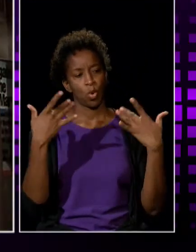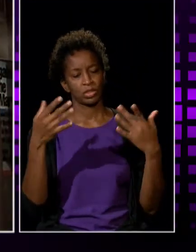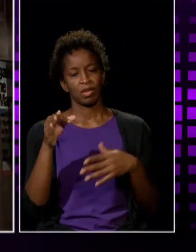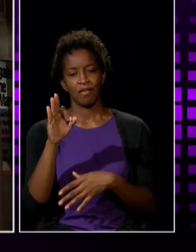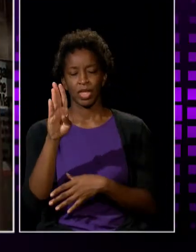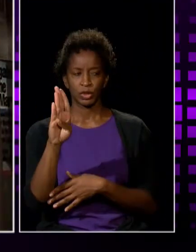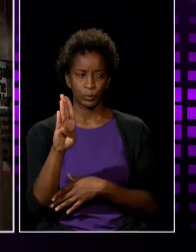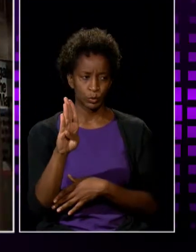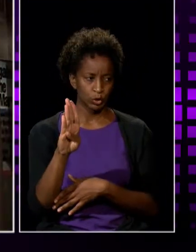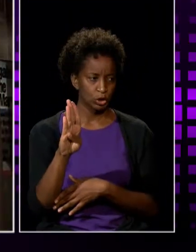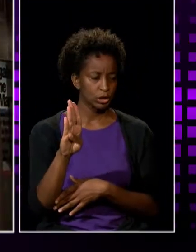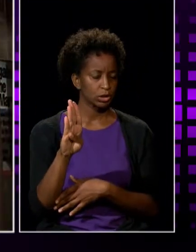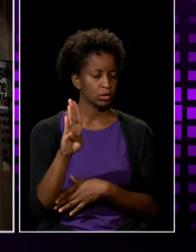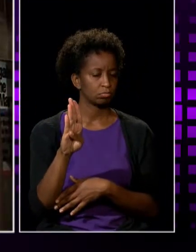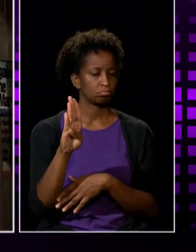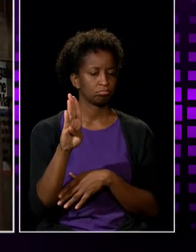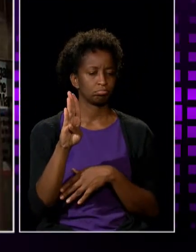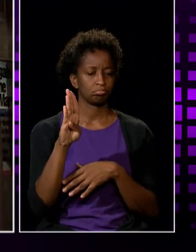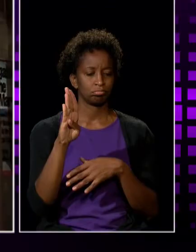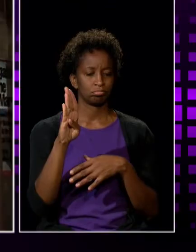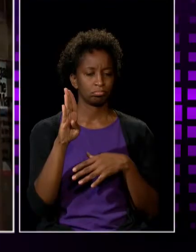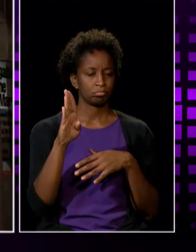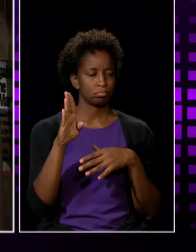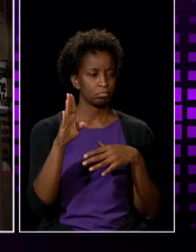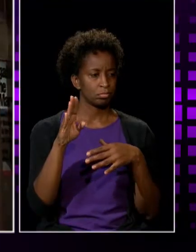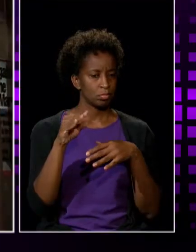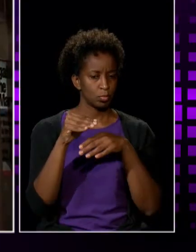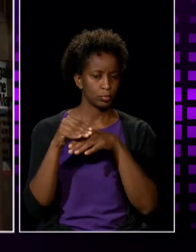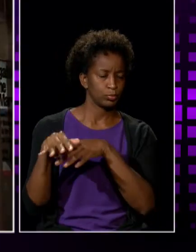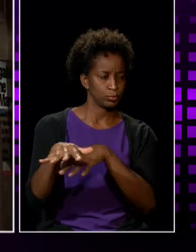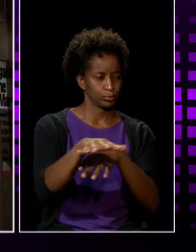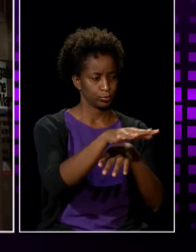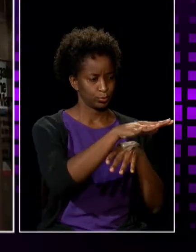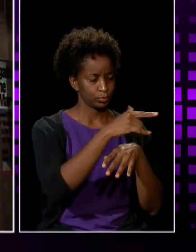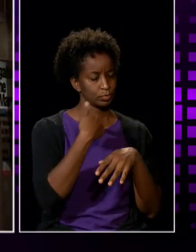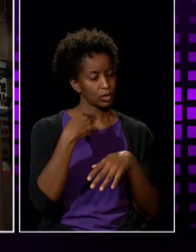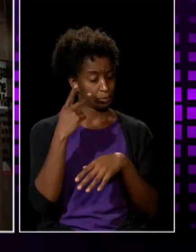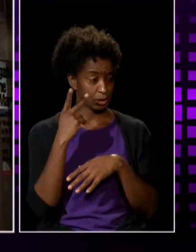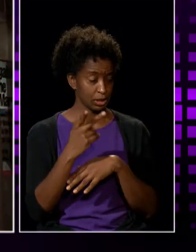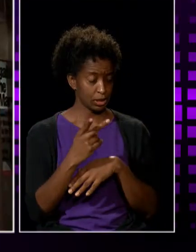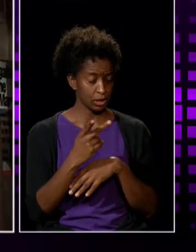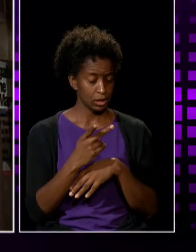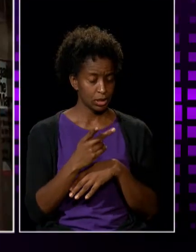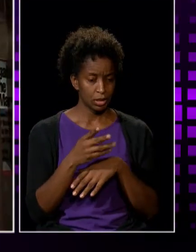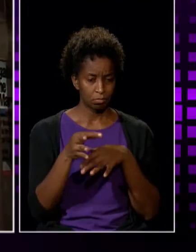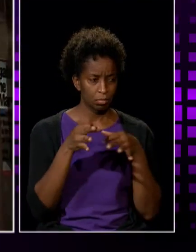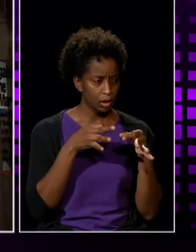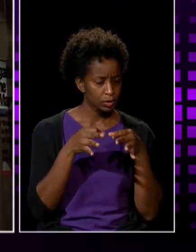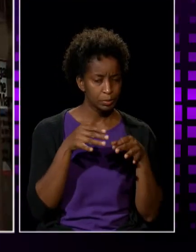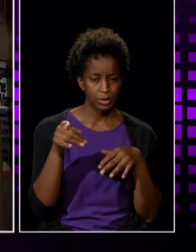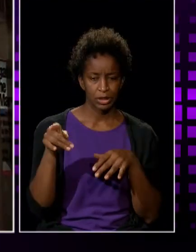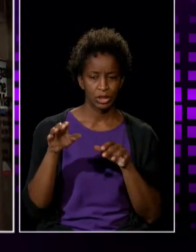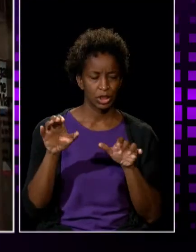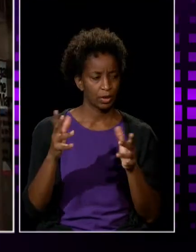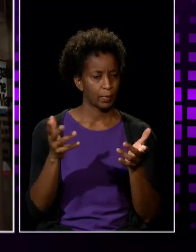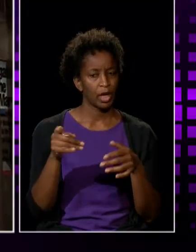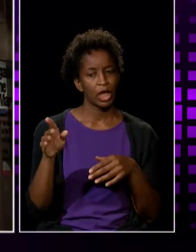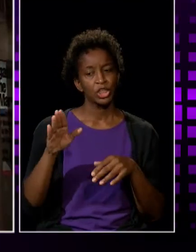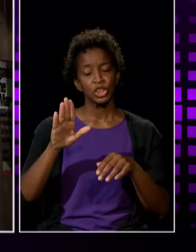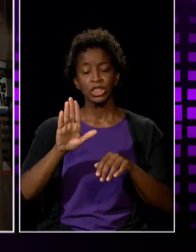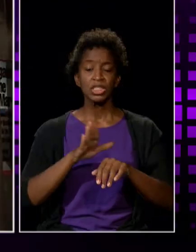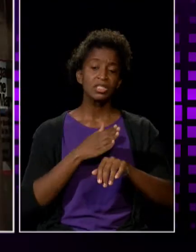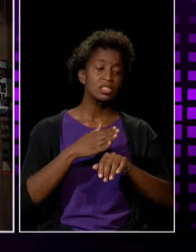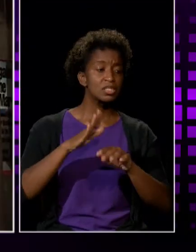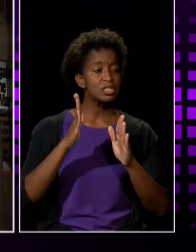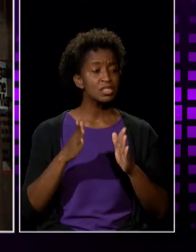so on, and she has done so much, quite apart from being a singer, simply, quite apart from